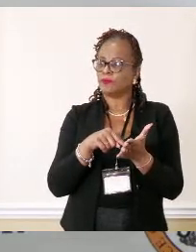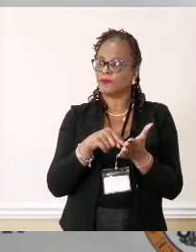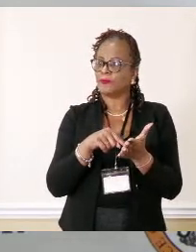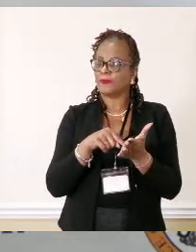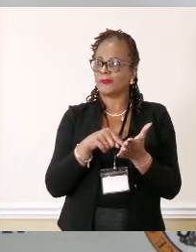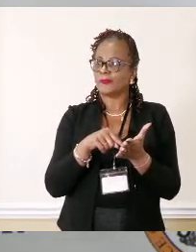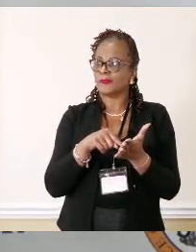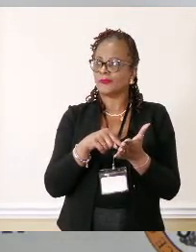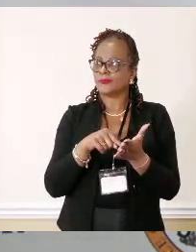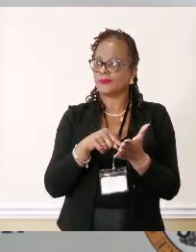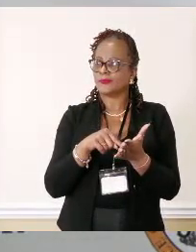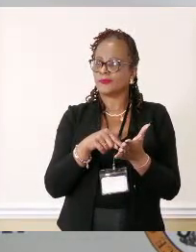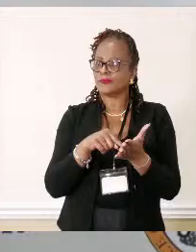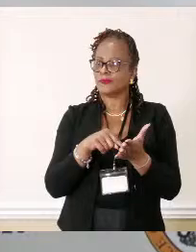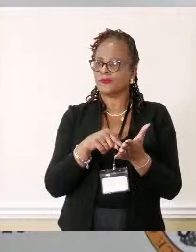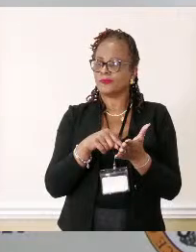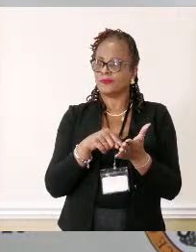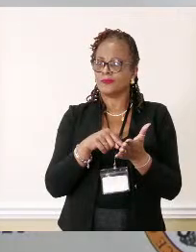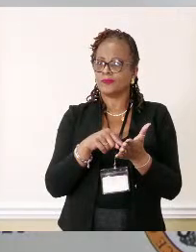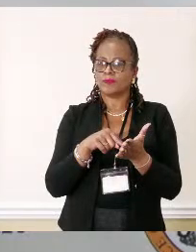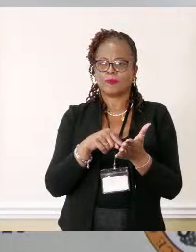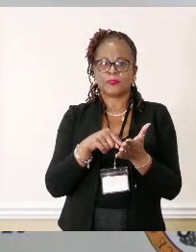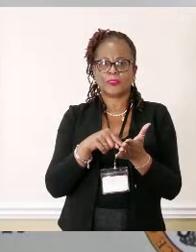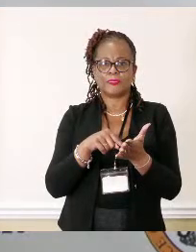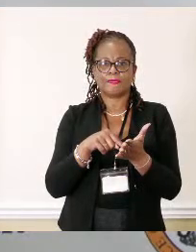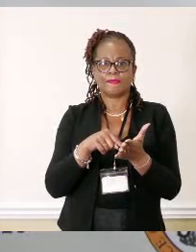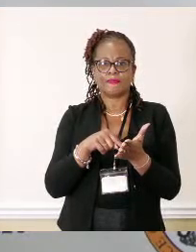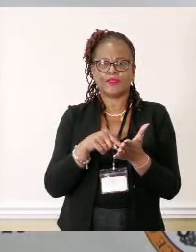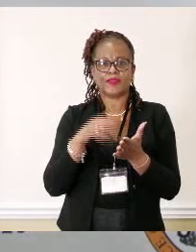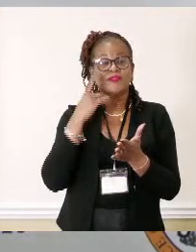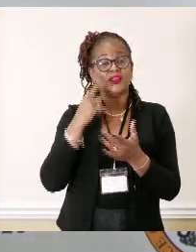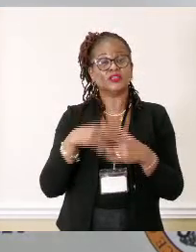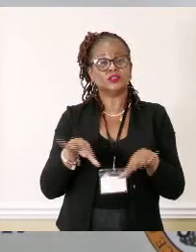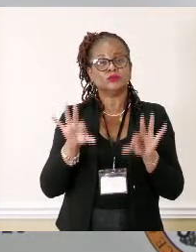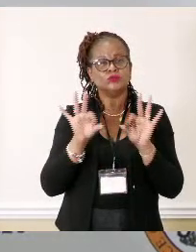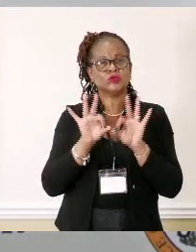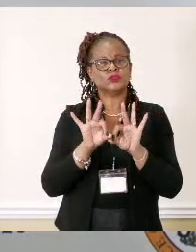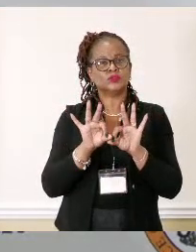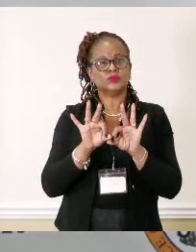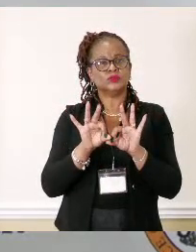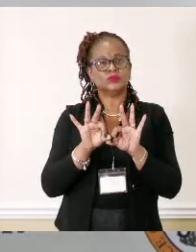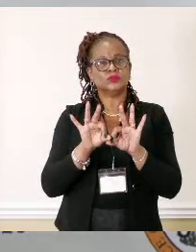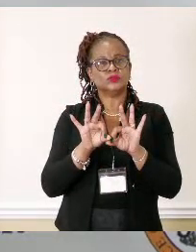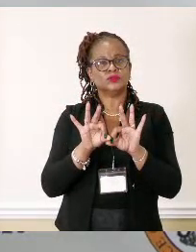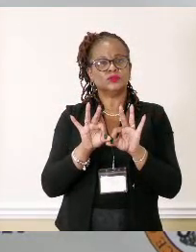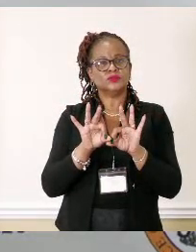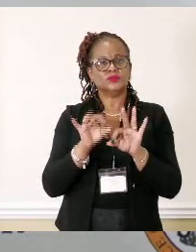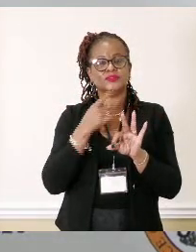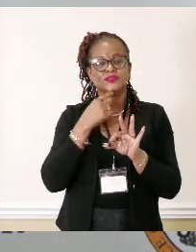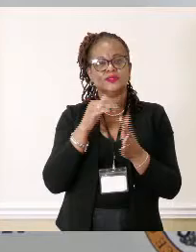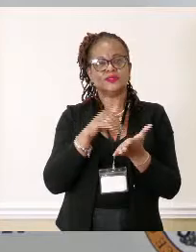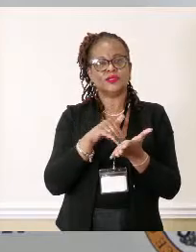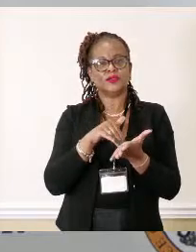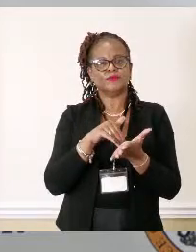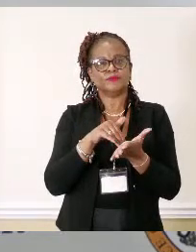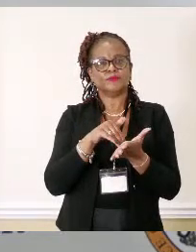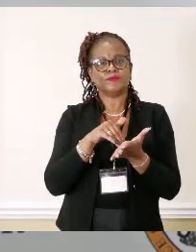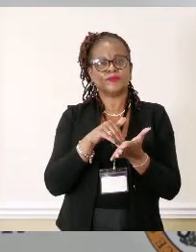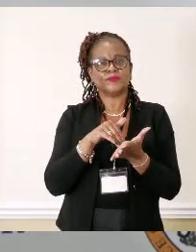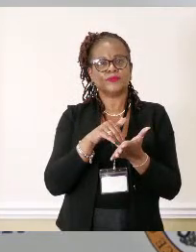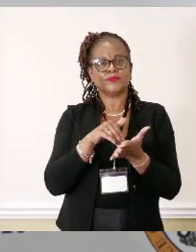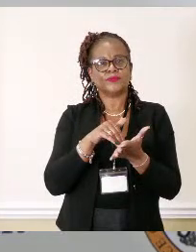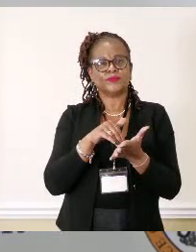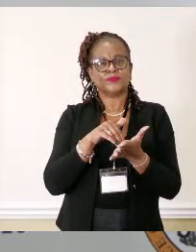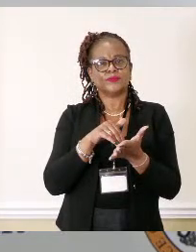Thank you for that question, because I think it's important to repeat what I've said in